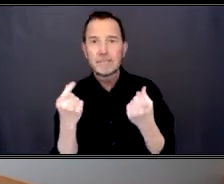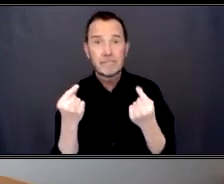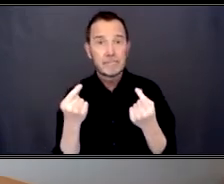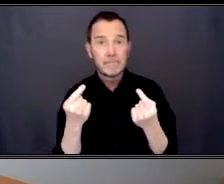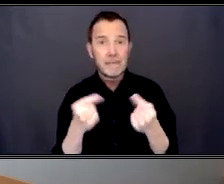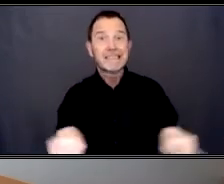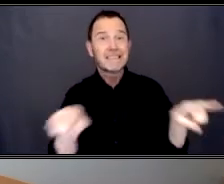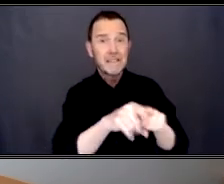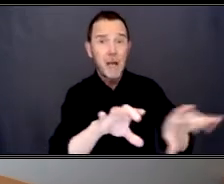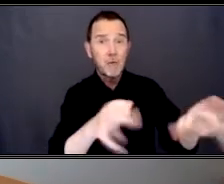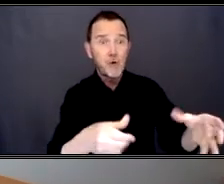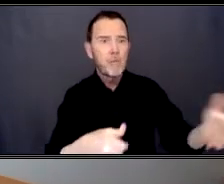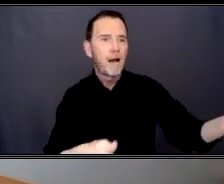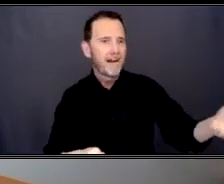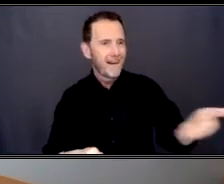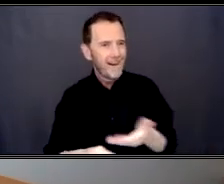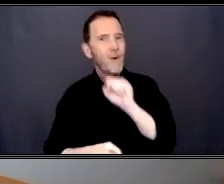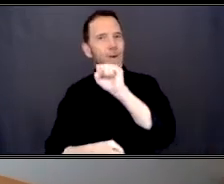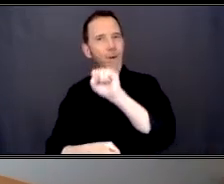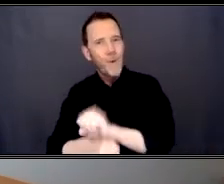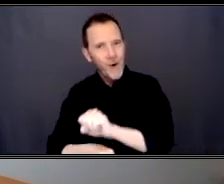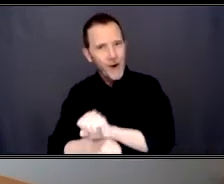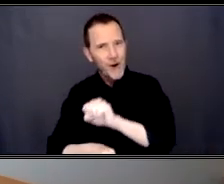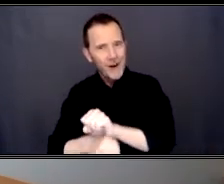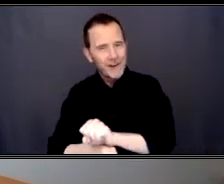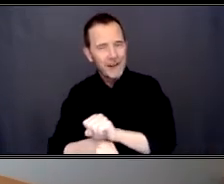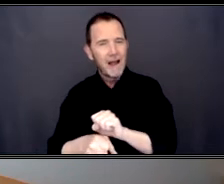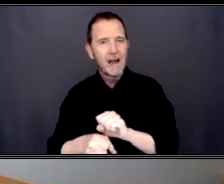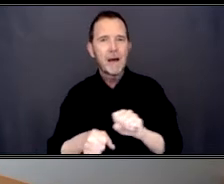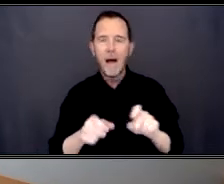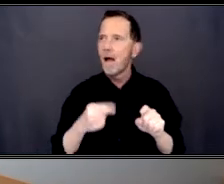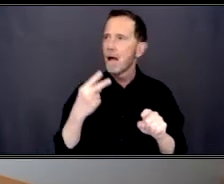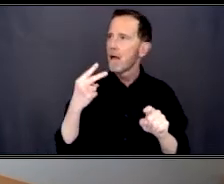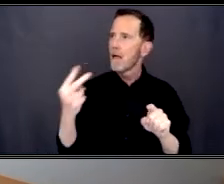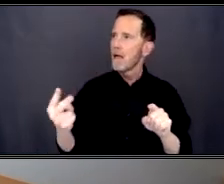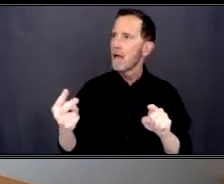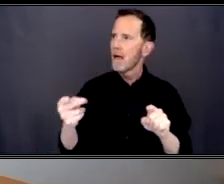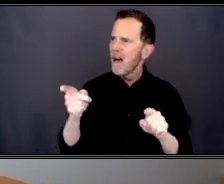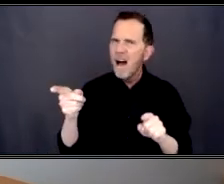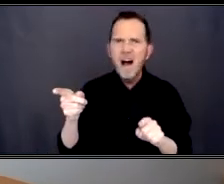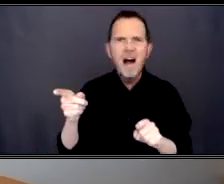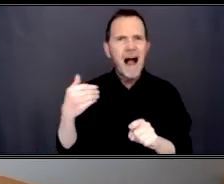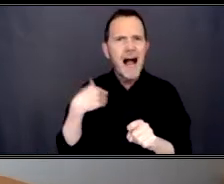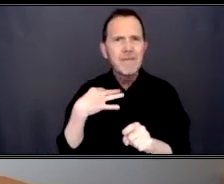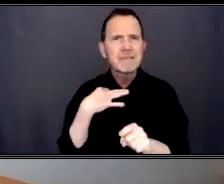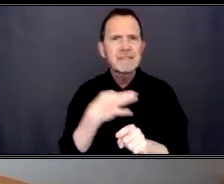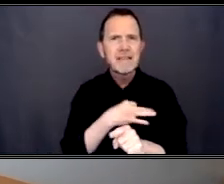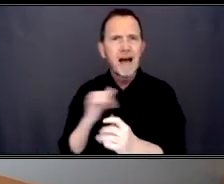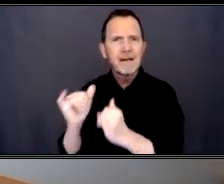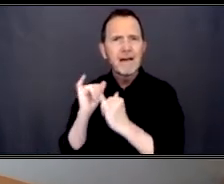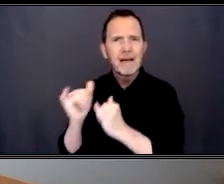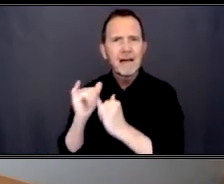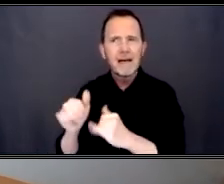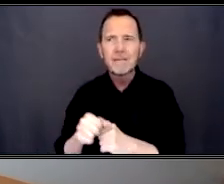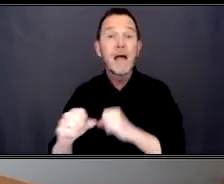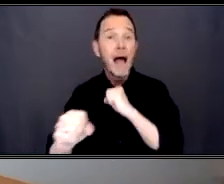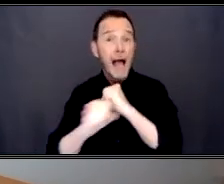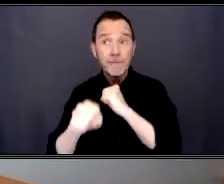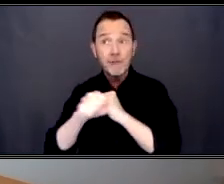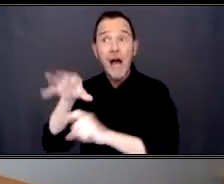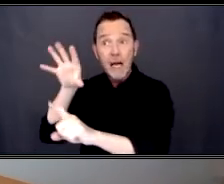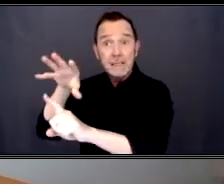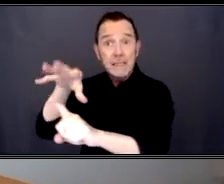that demographic is incredibly powerful, including that same demographic in your advertising campaigns. I